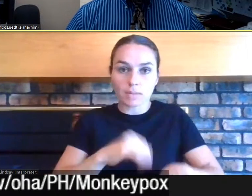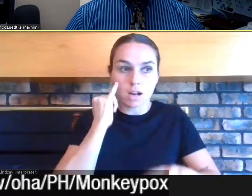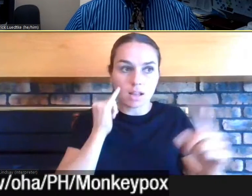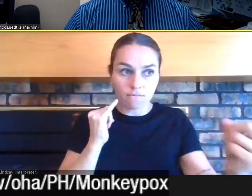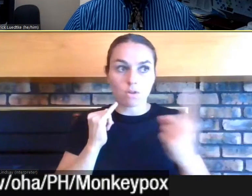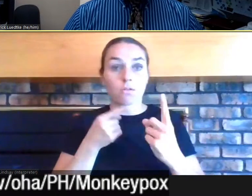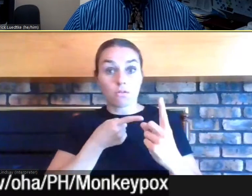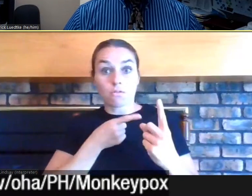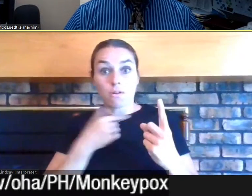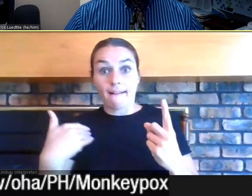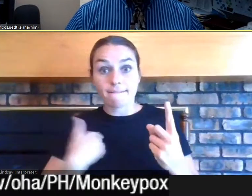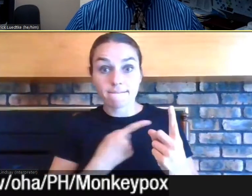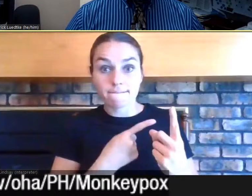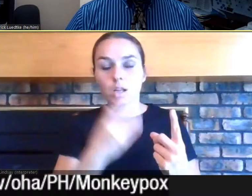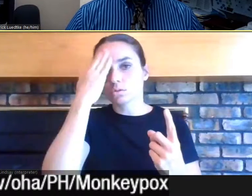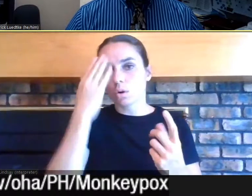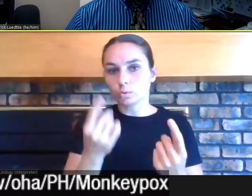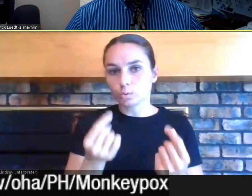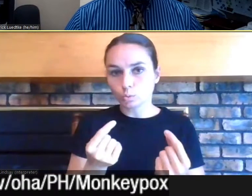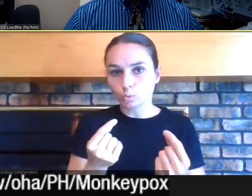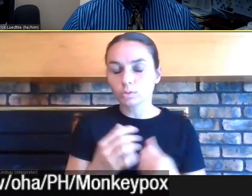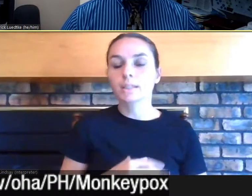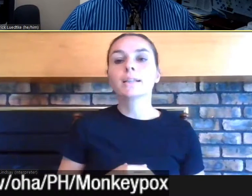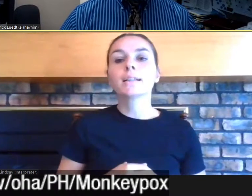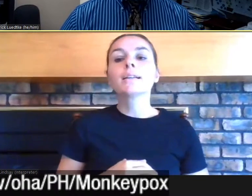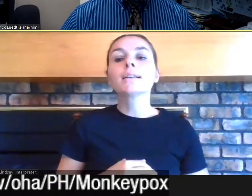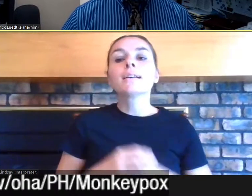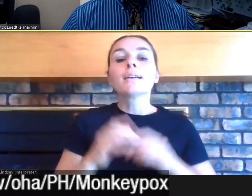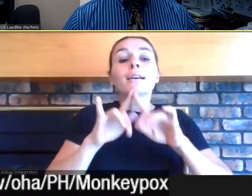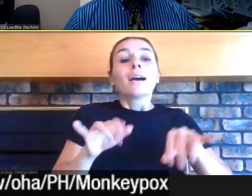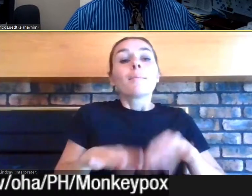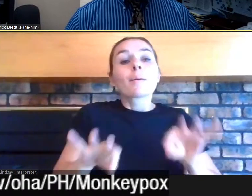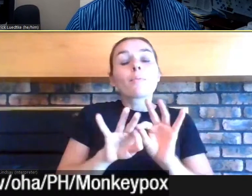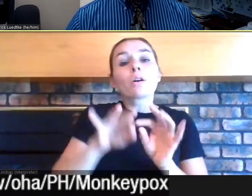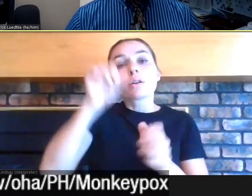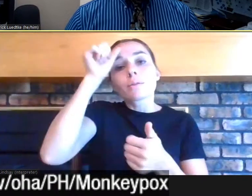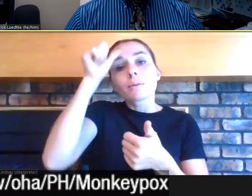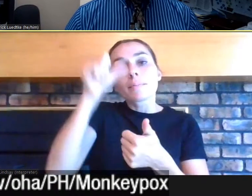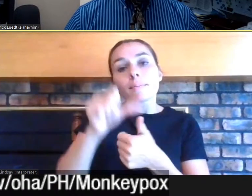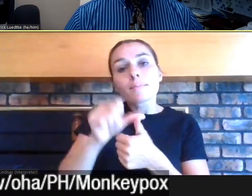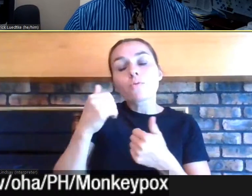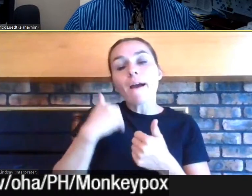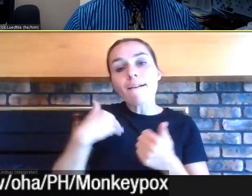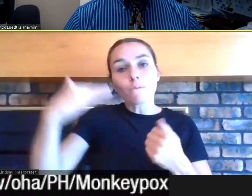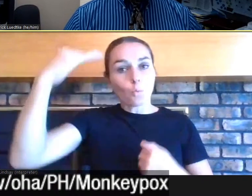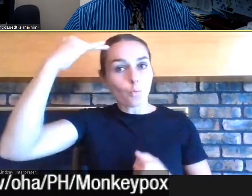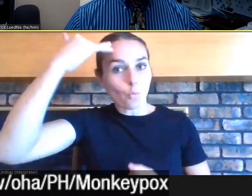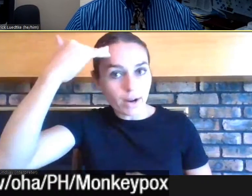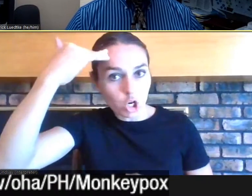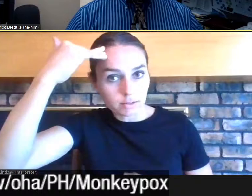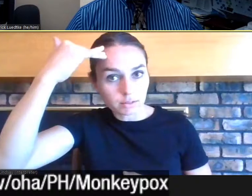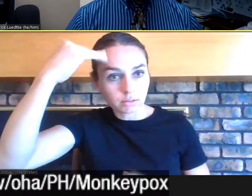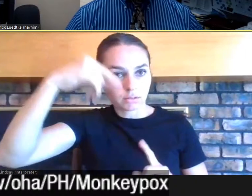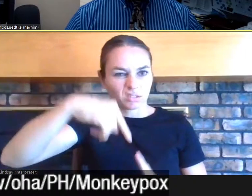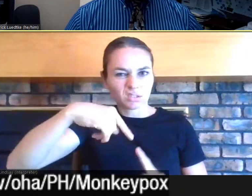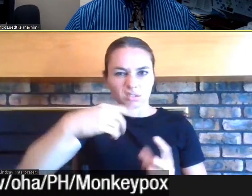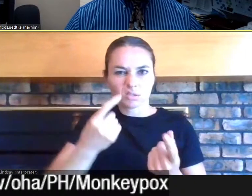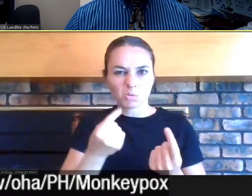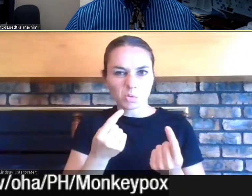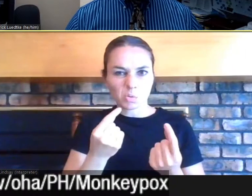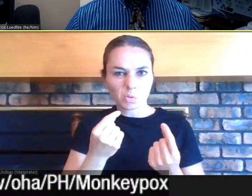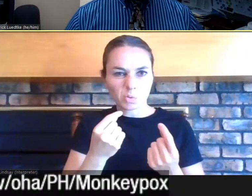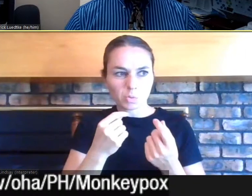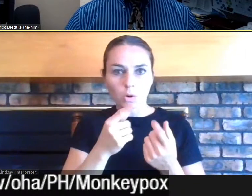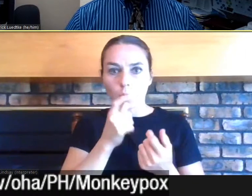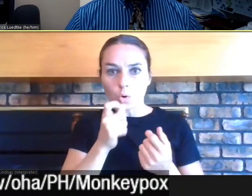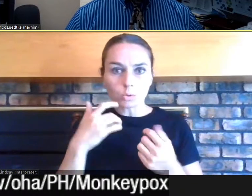community. Work as well on the awareness with their provider community on the specific requirements for the antivirals. Not everybody